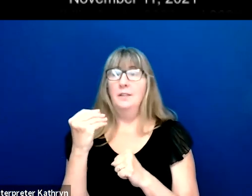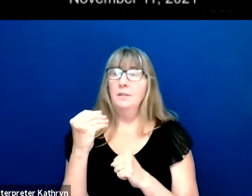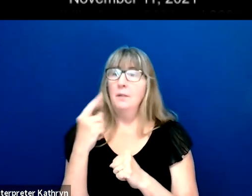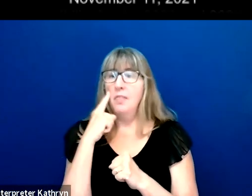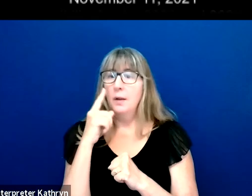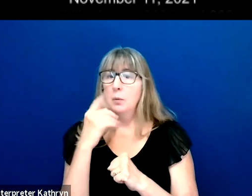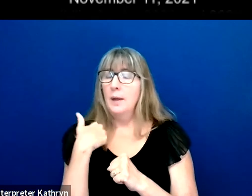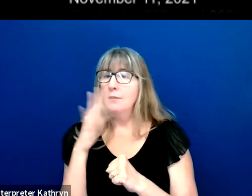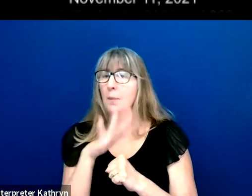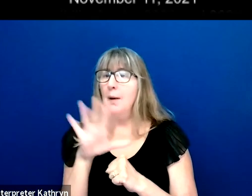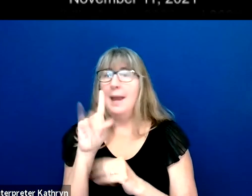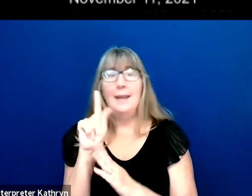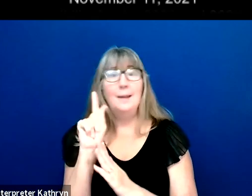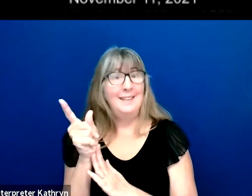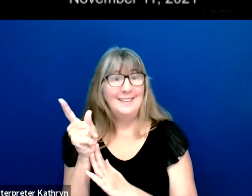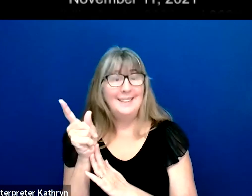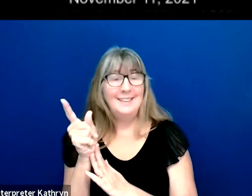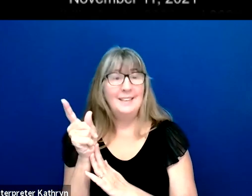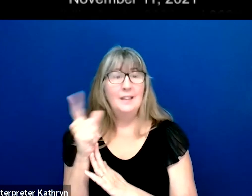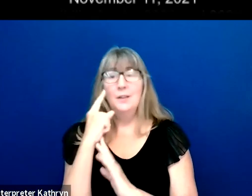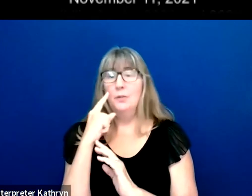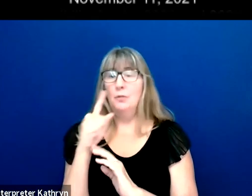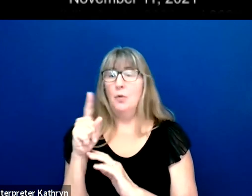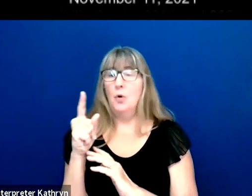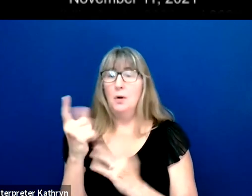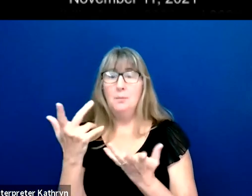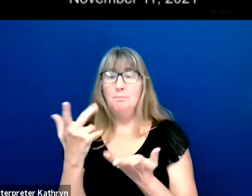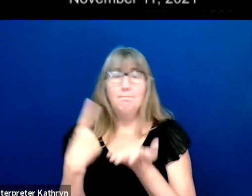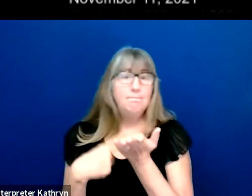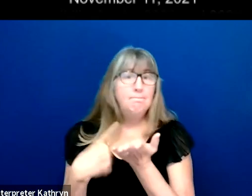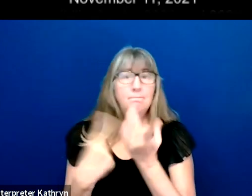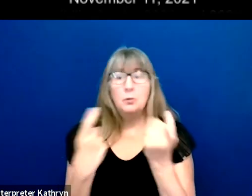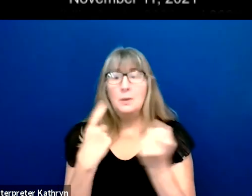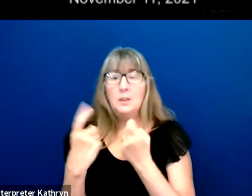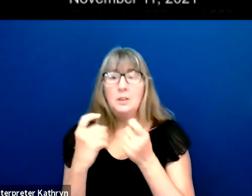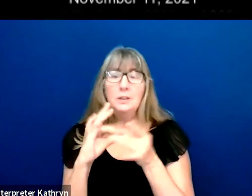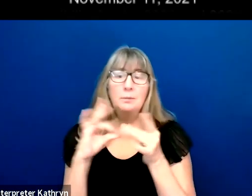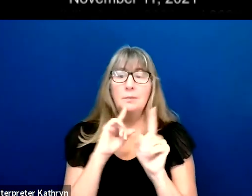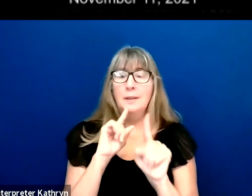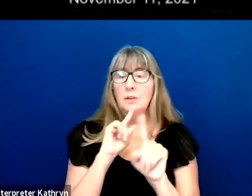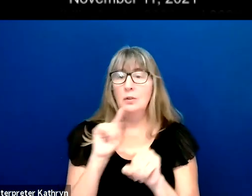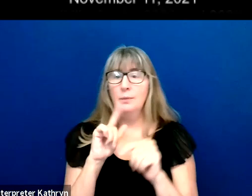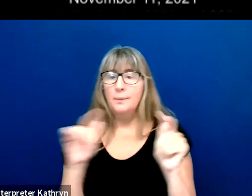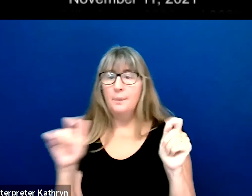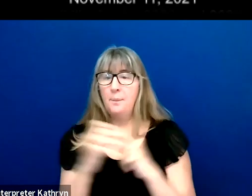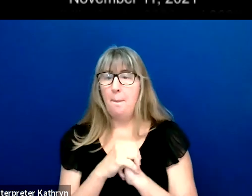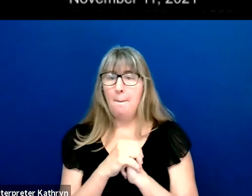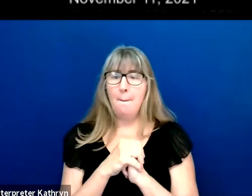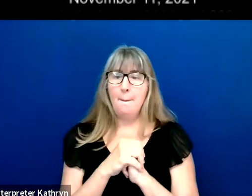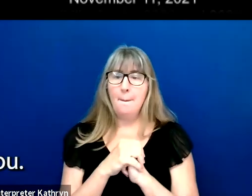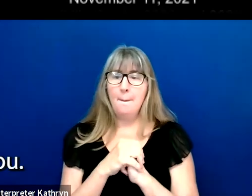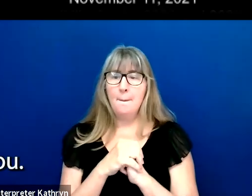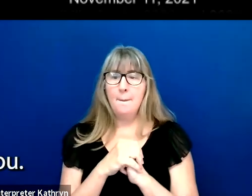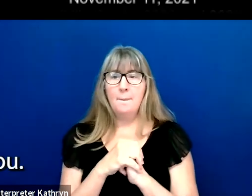about 8 minutes or so to interact and have a good discussion. Absolutely. Thank you both so much for that fantastic